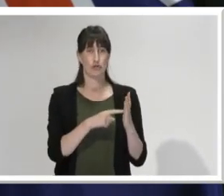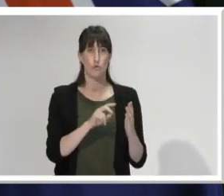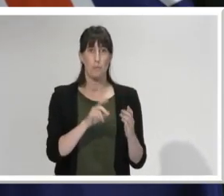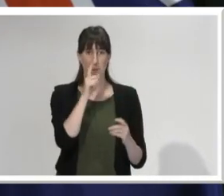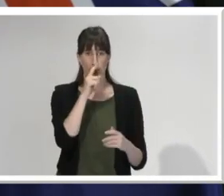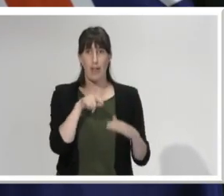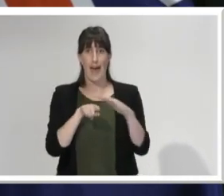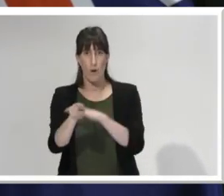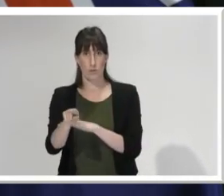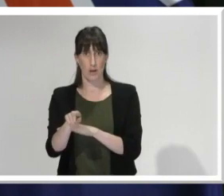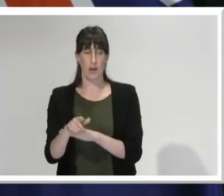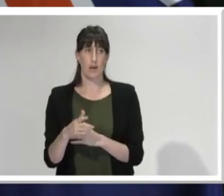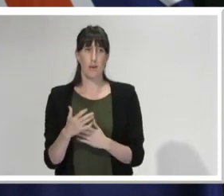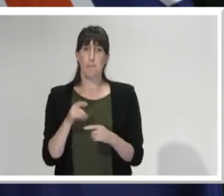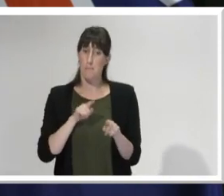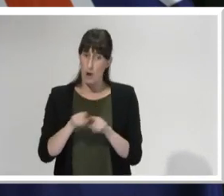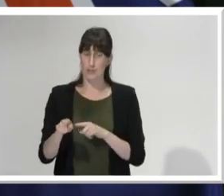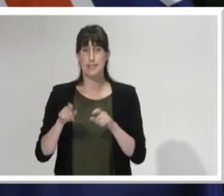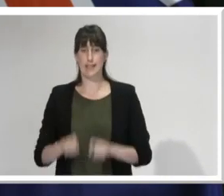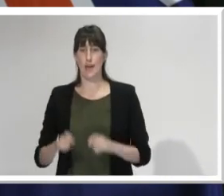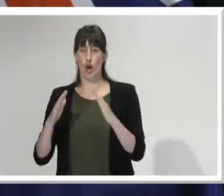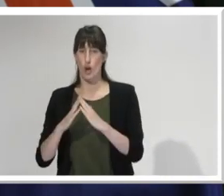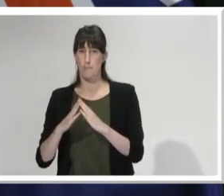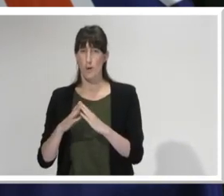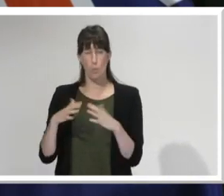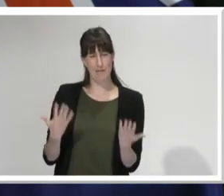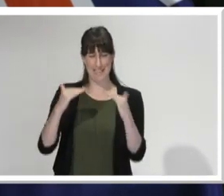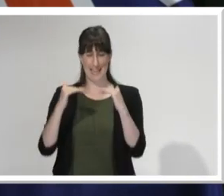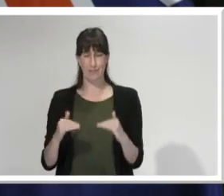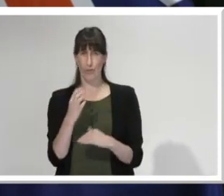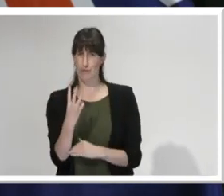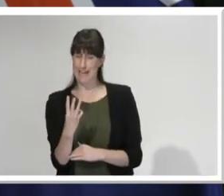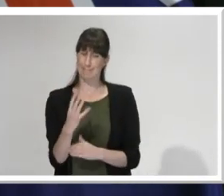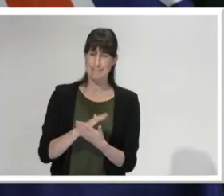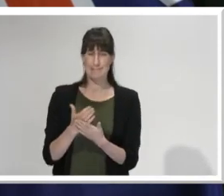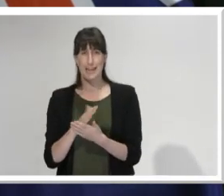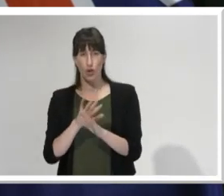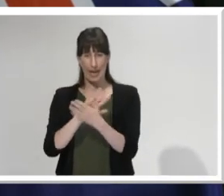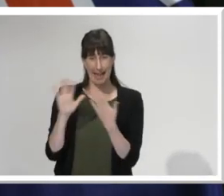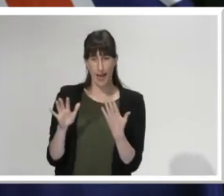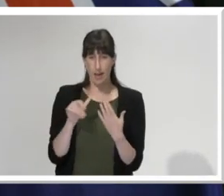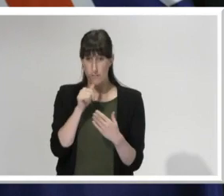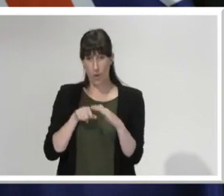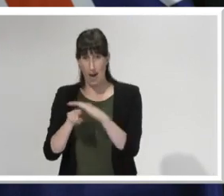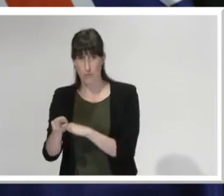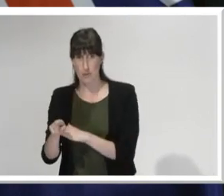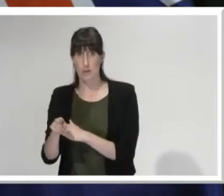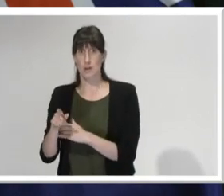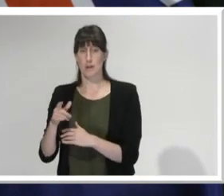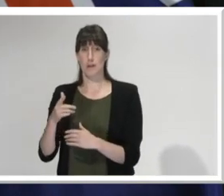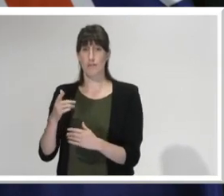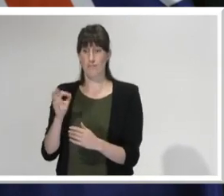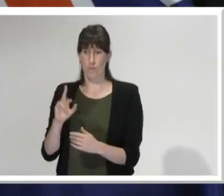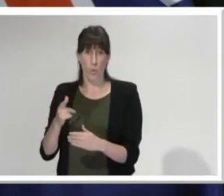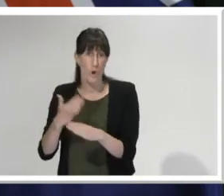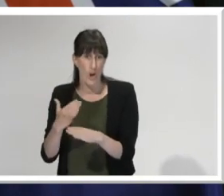does require a lot more responsibility on the part of every New Zealander. But I believe that as a team of 5 million looking